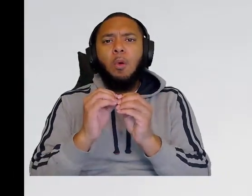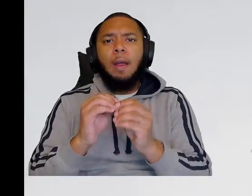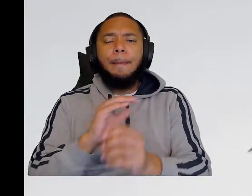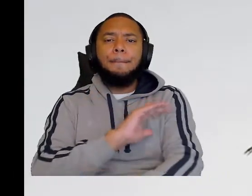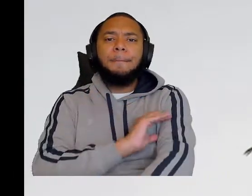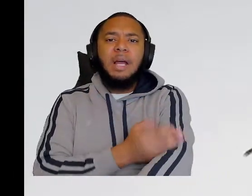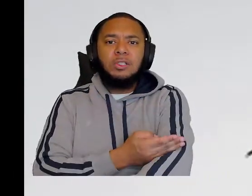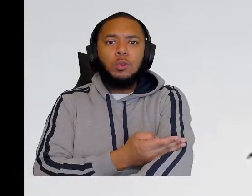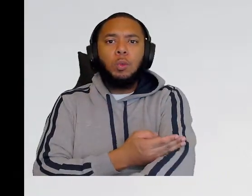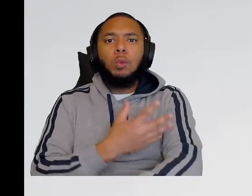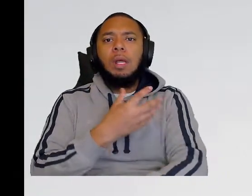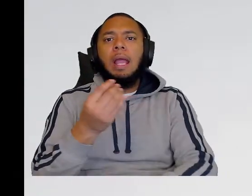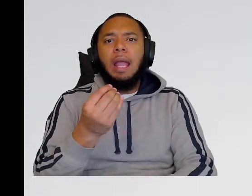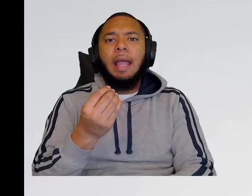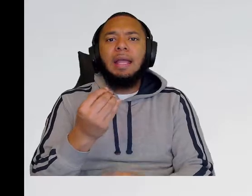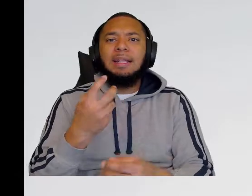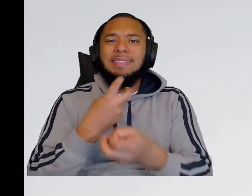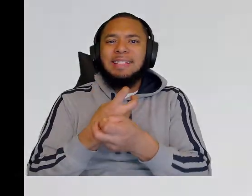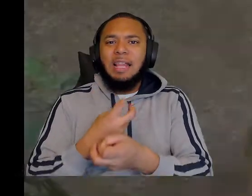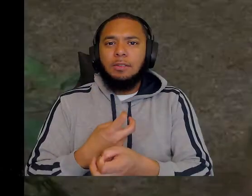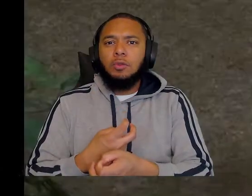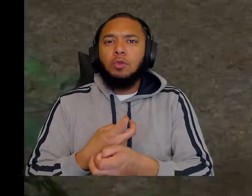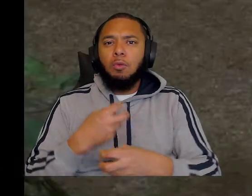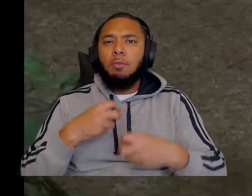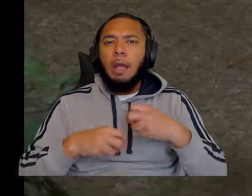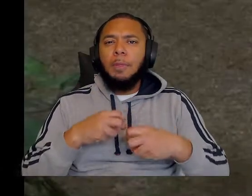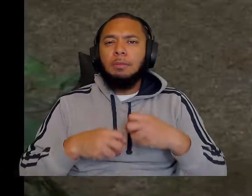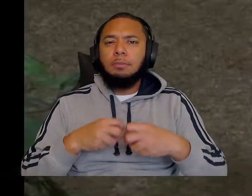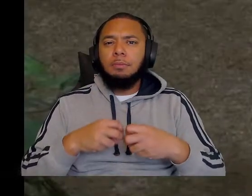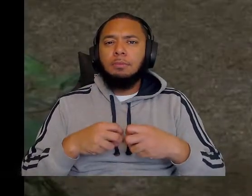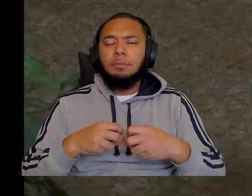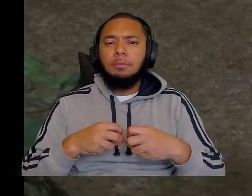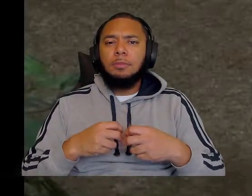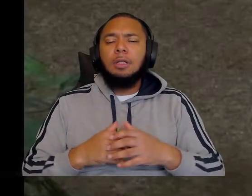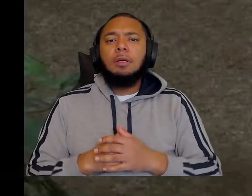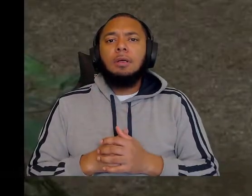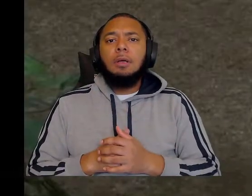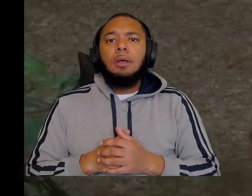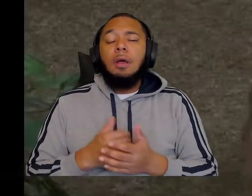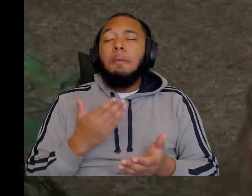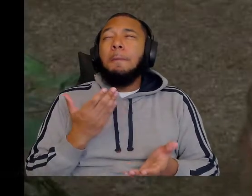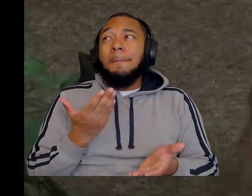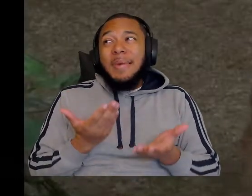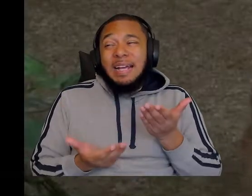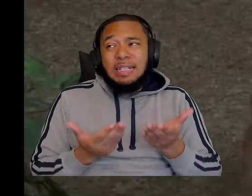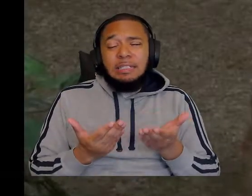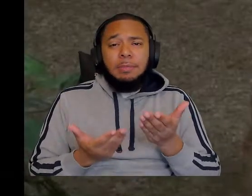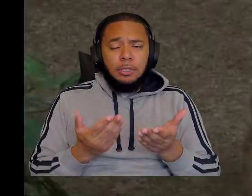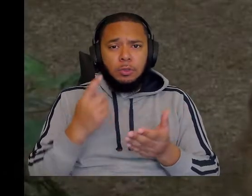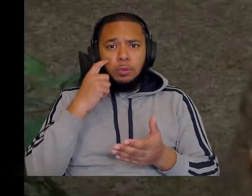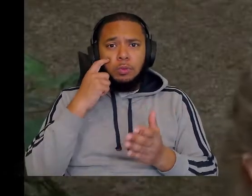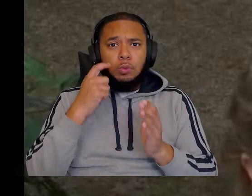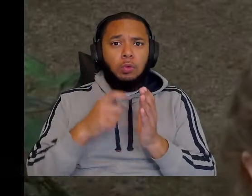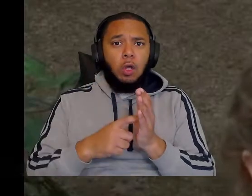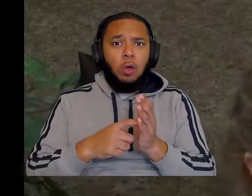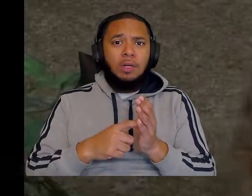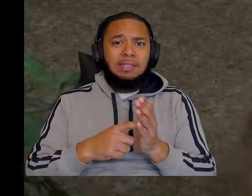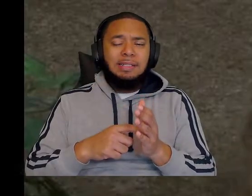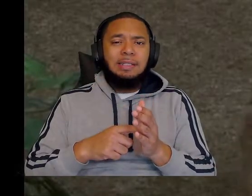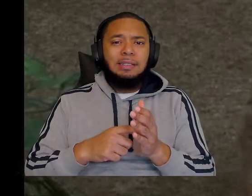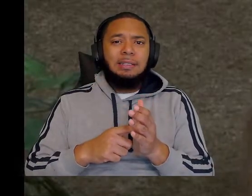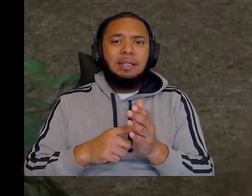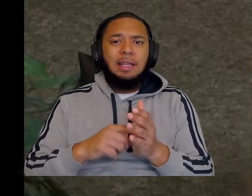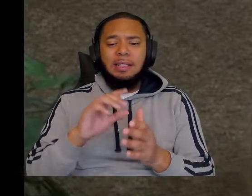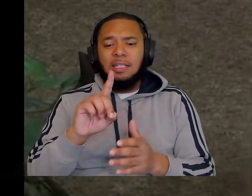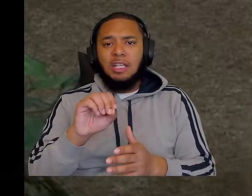muscular and skeletal problems. You might also see that they look at things in a